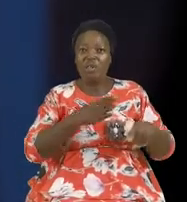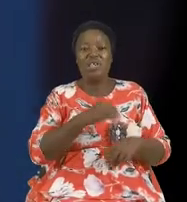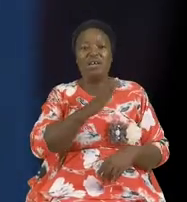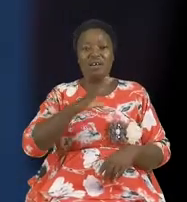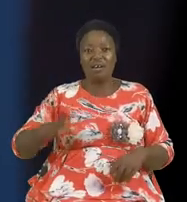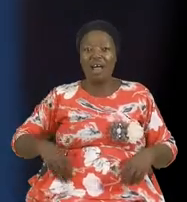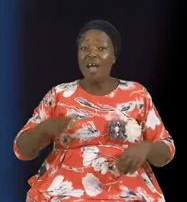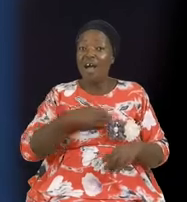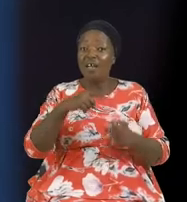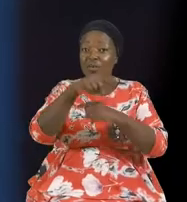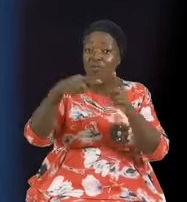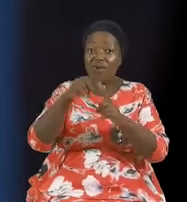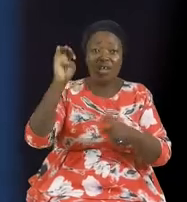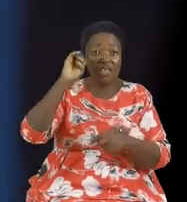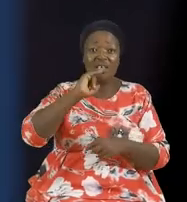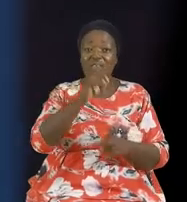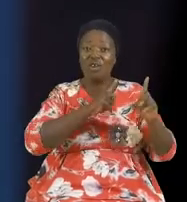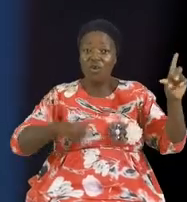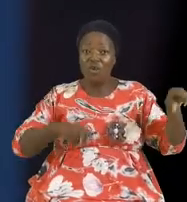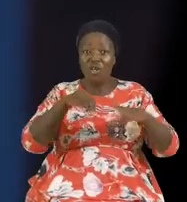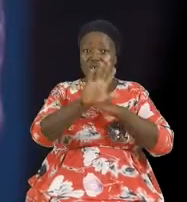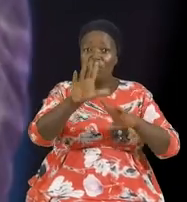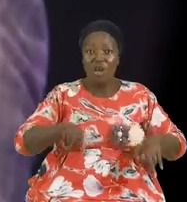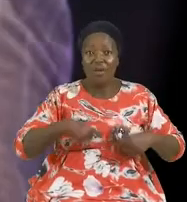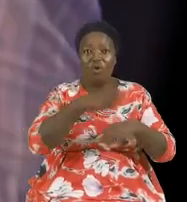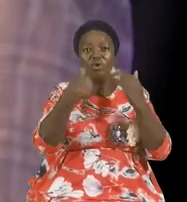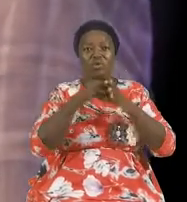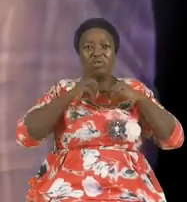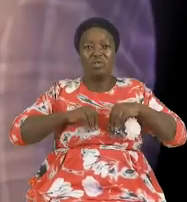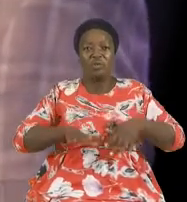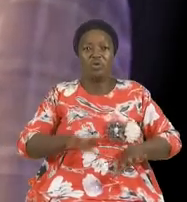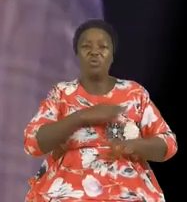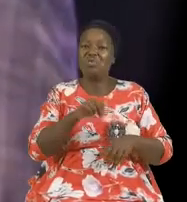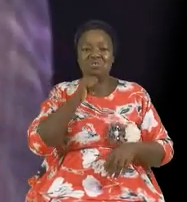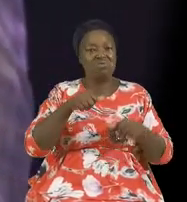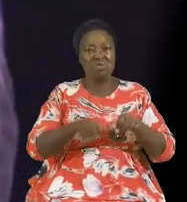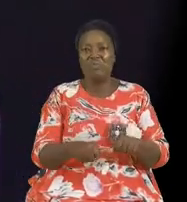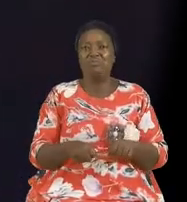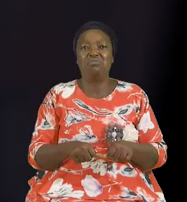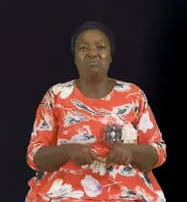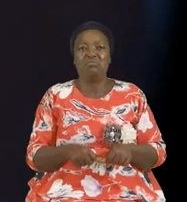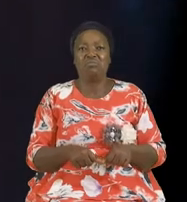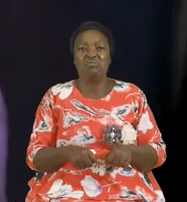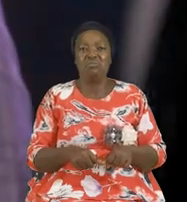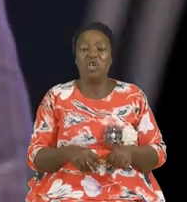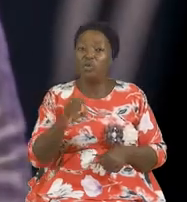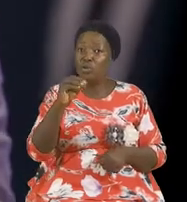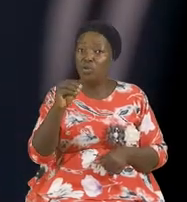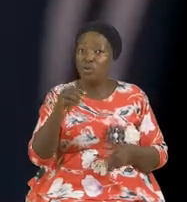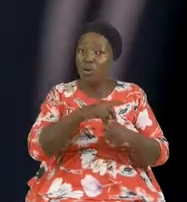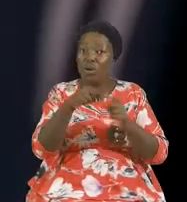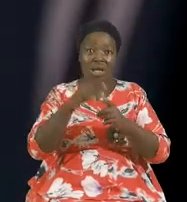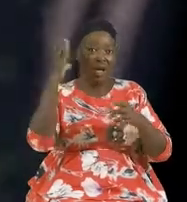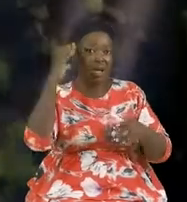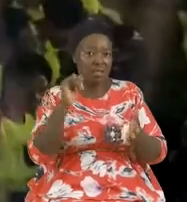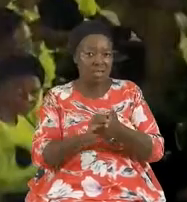both Lord and Christ. And when he's Lord in your life, all that depression will